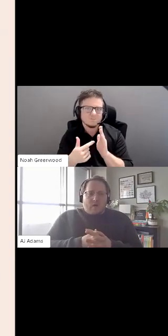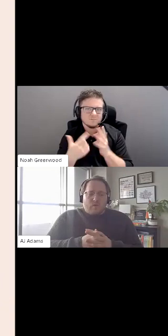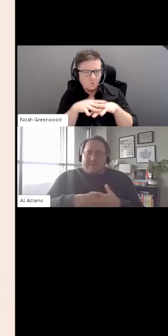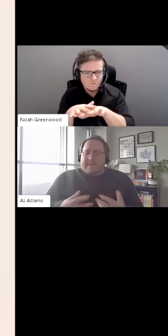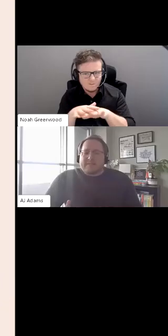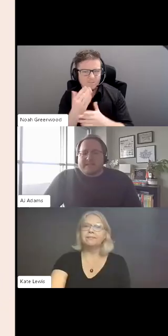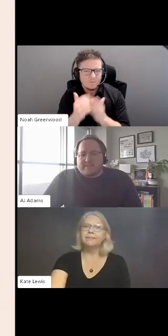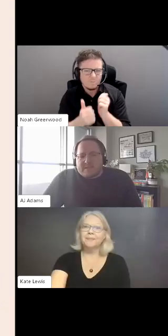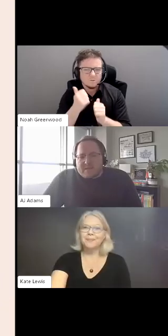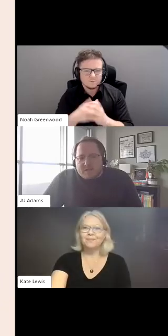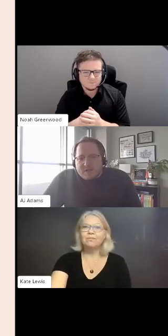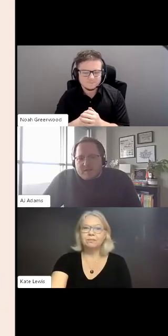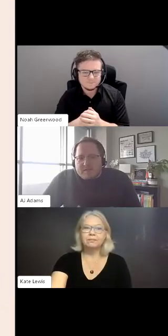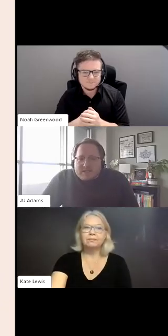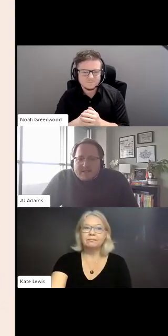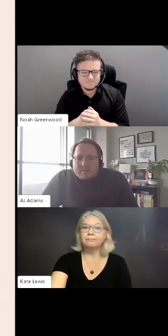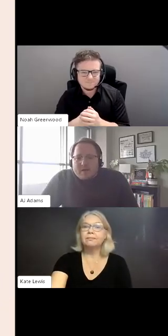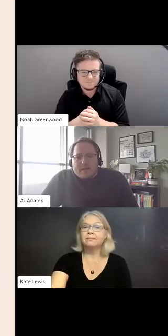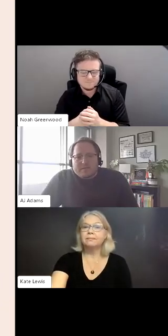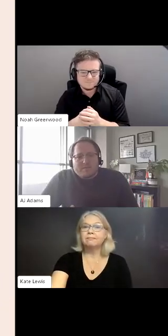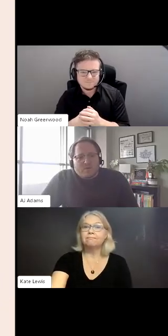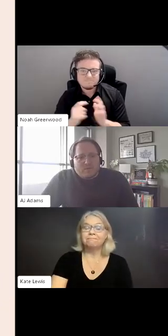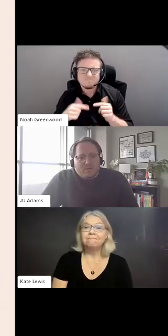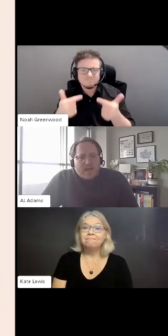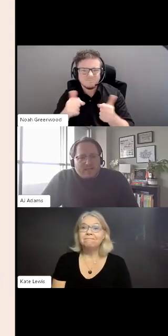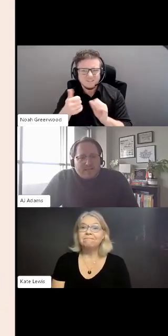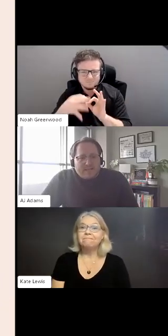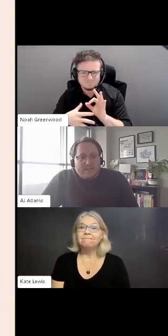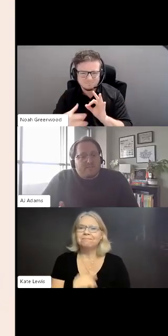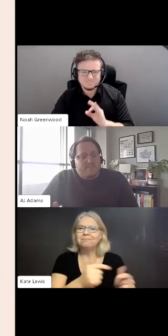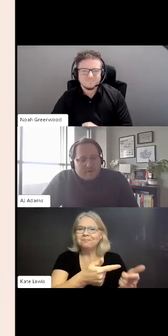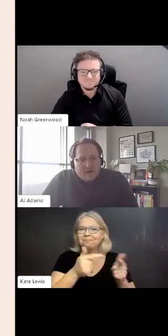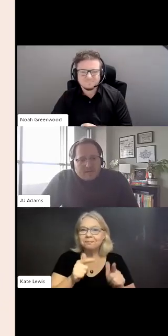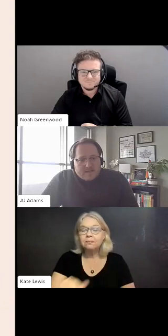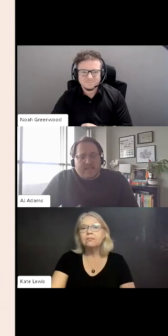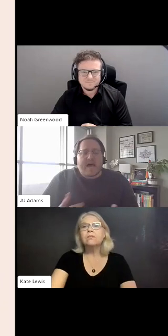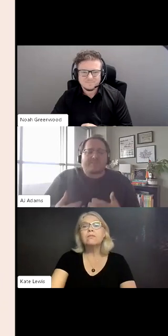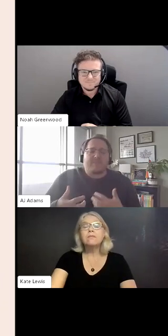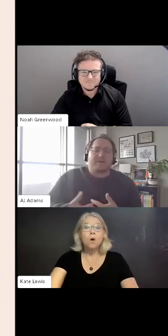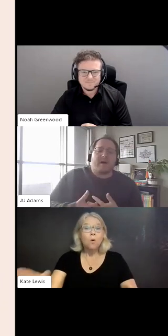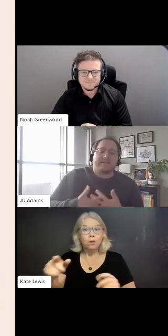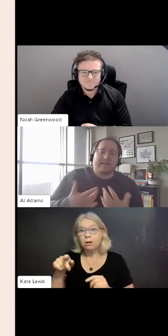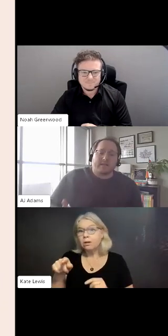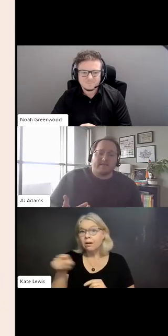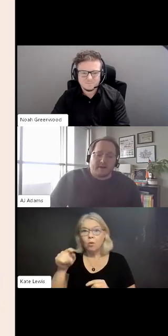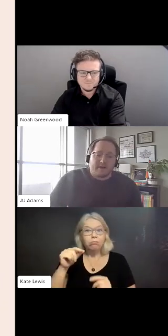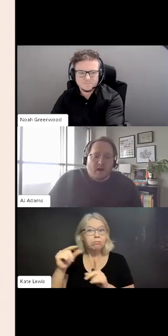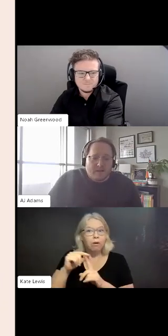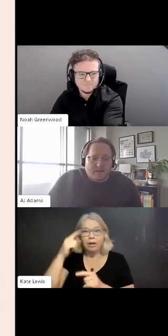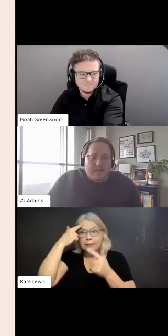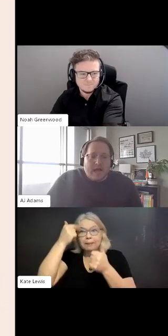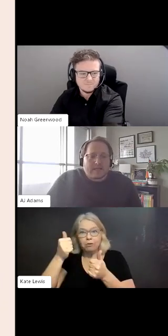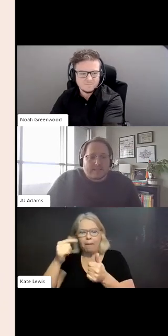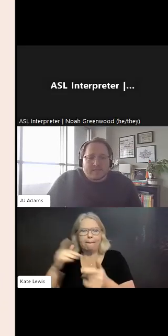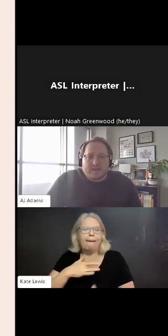And when we think of symptoms of dementia, the first thing that probably comes to most people's heads is memory loss. And yes, memory loss is a very